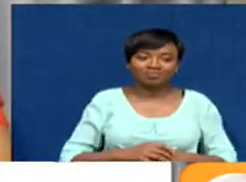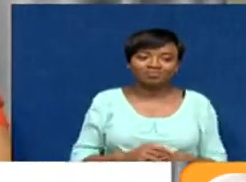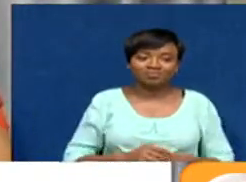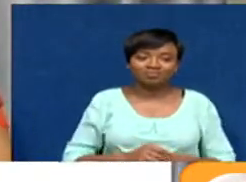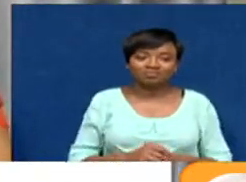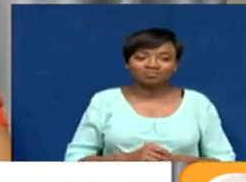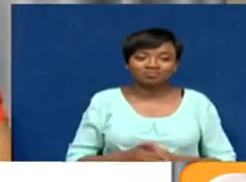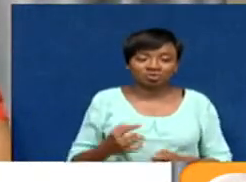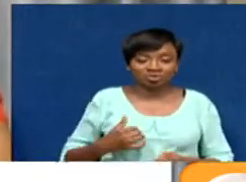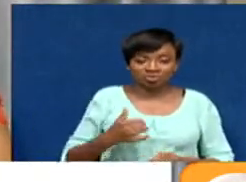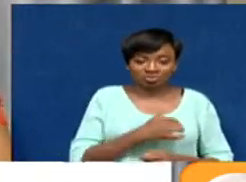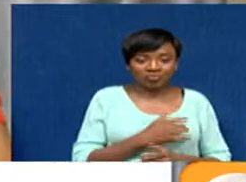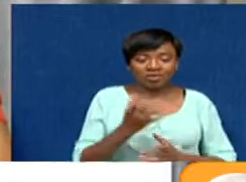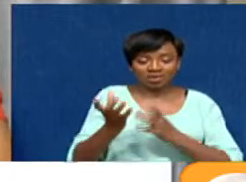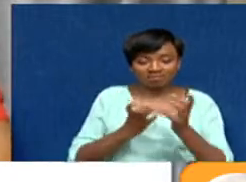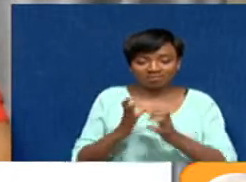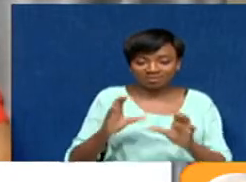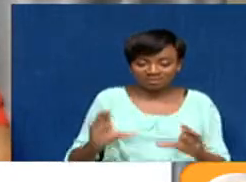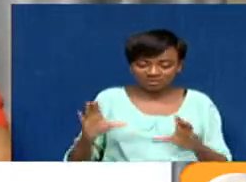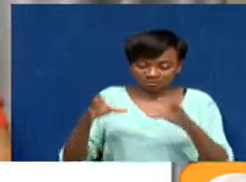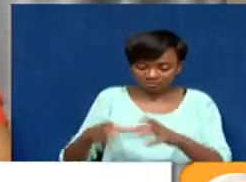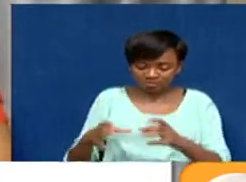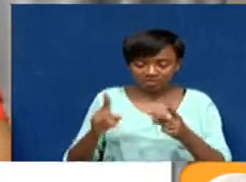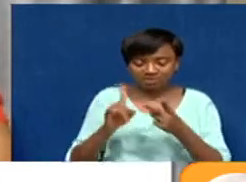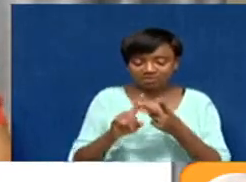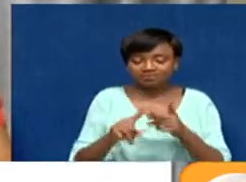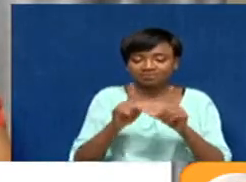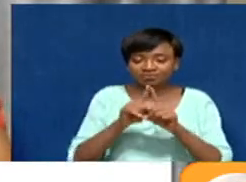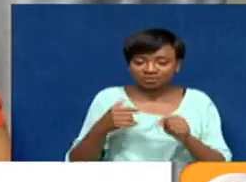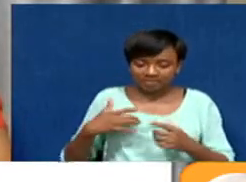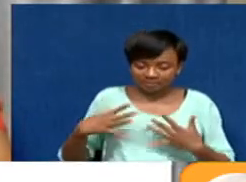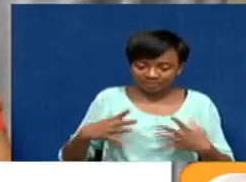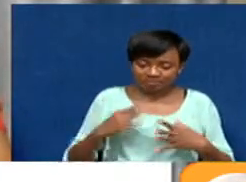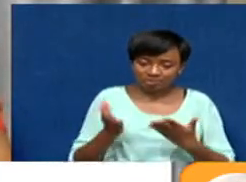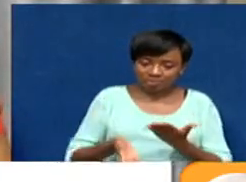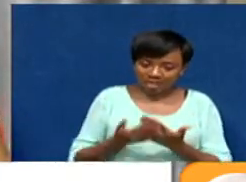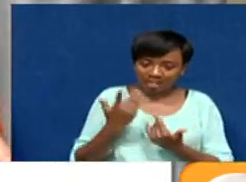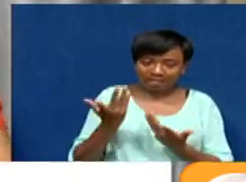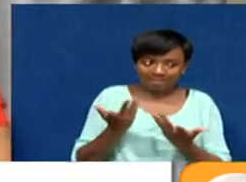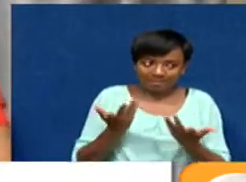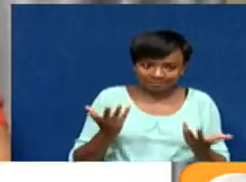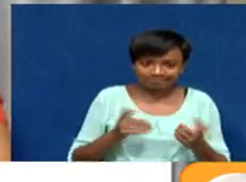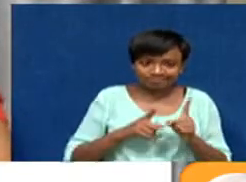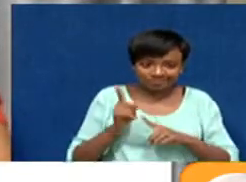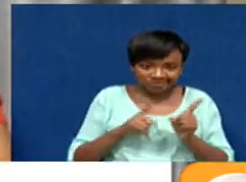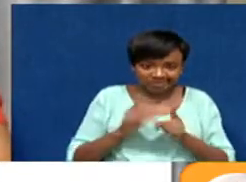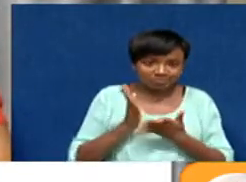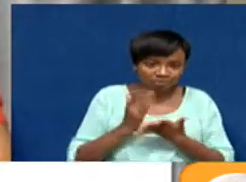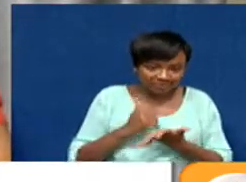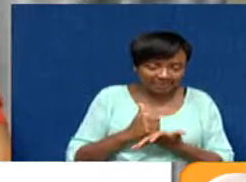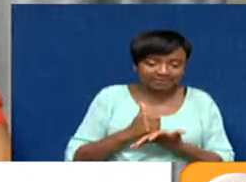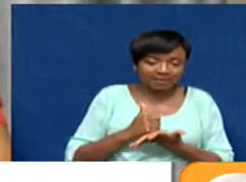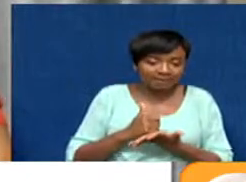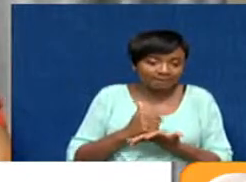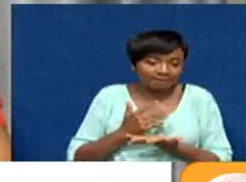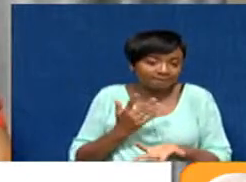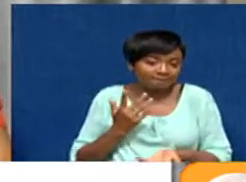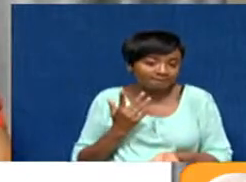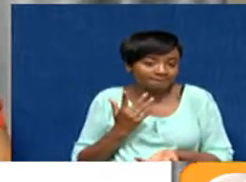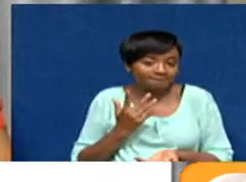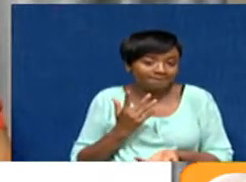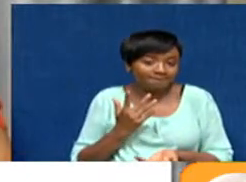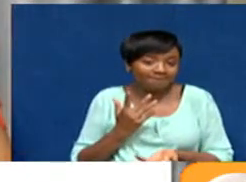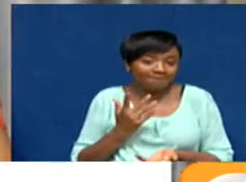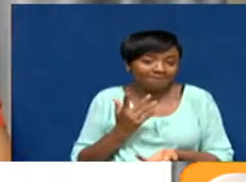as a business community and people who are facilitating the economic activities in the country, then we don't